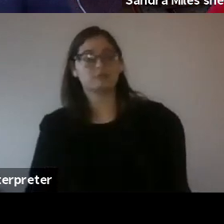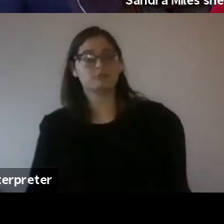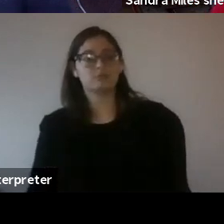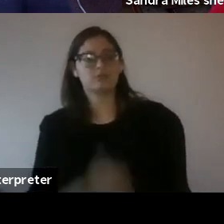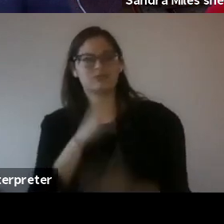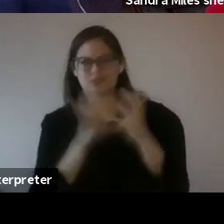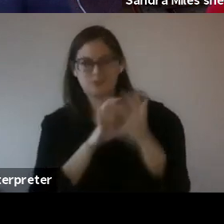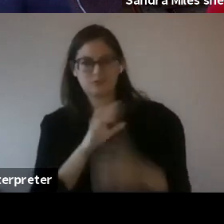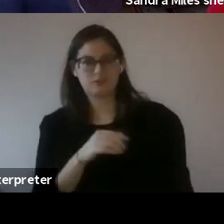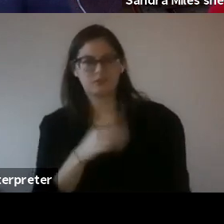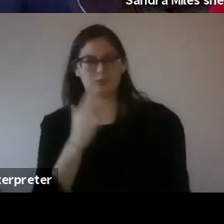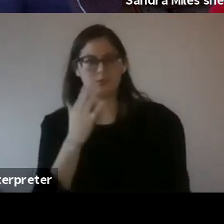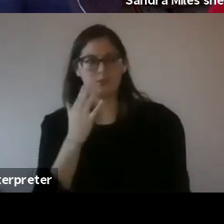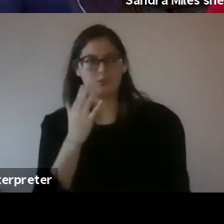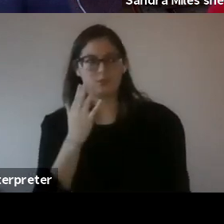like,